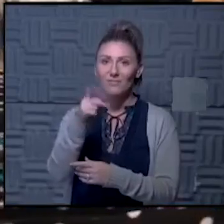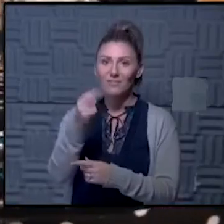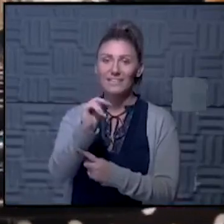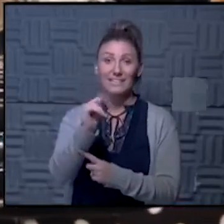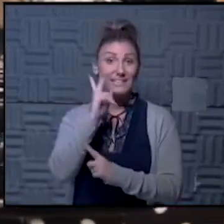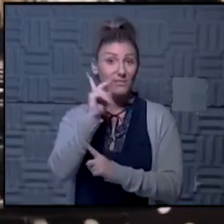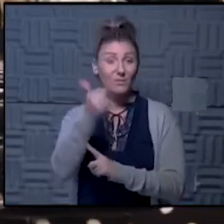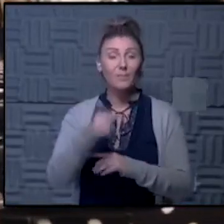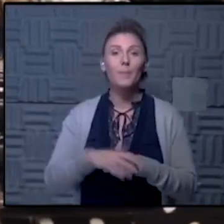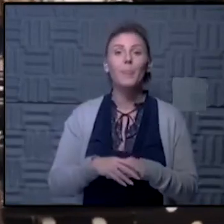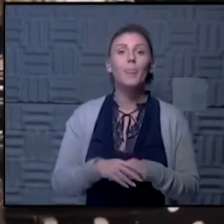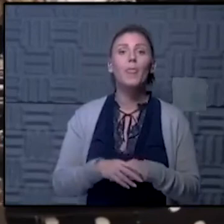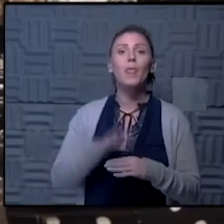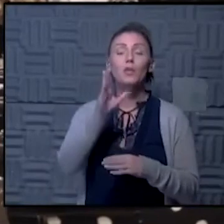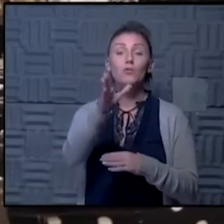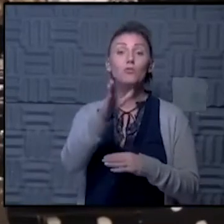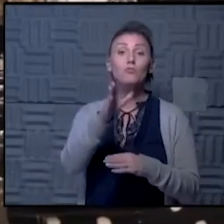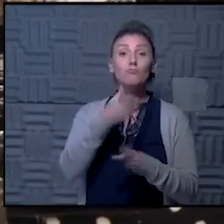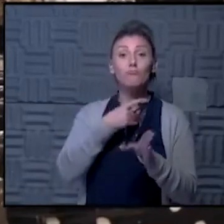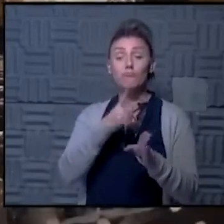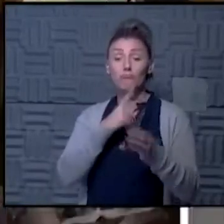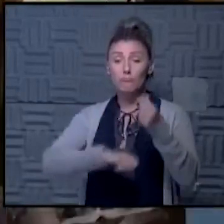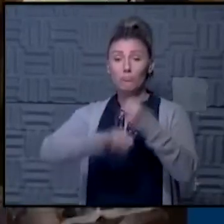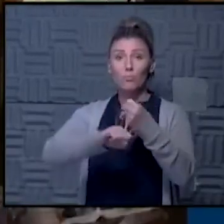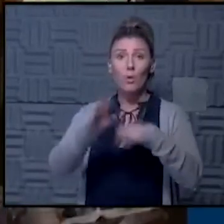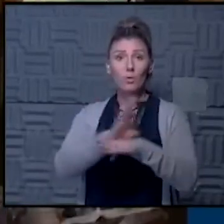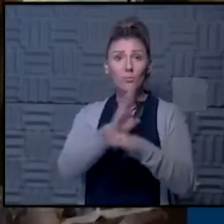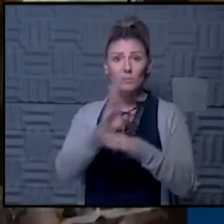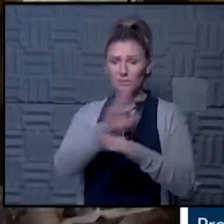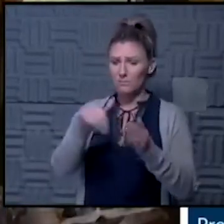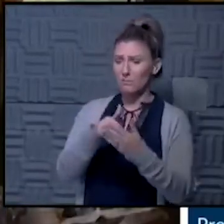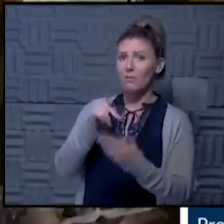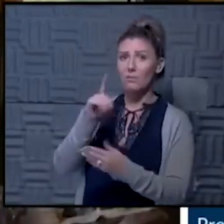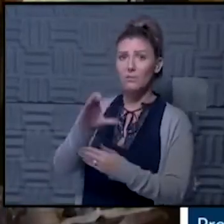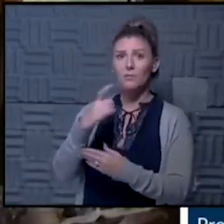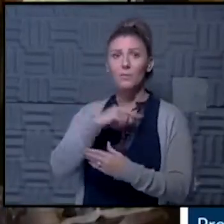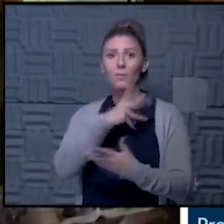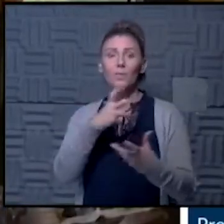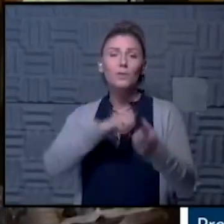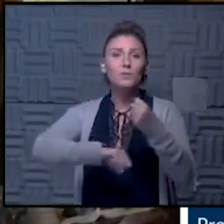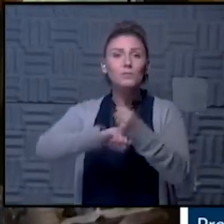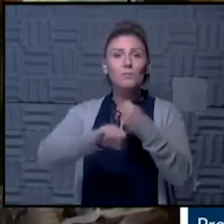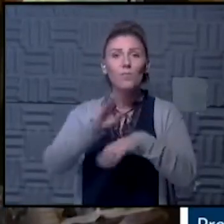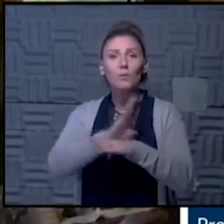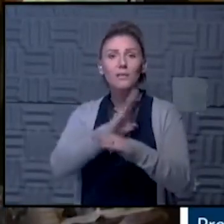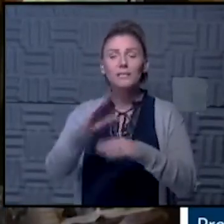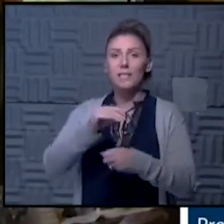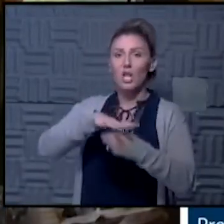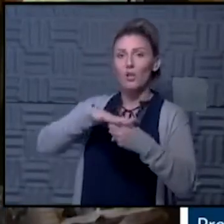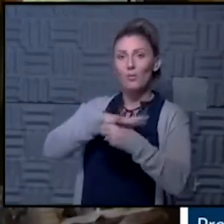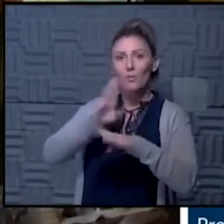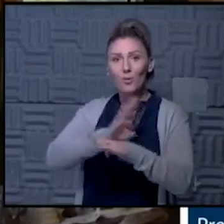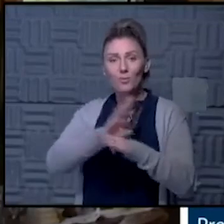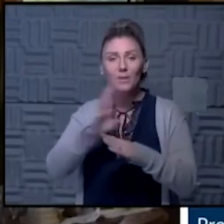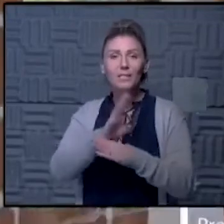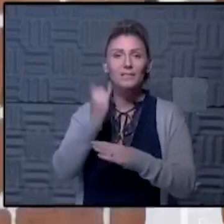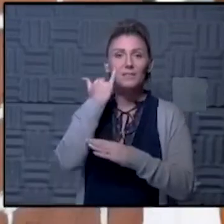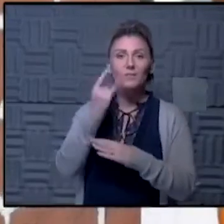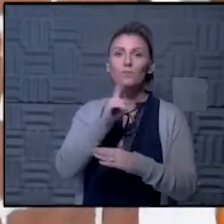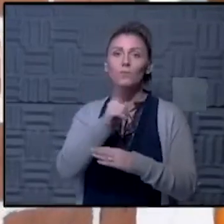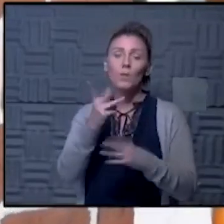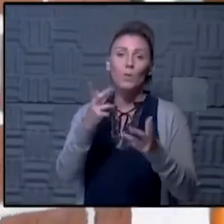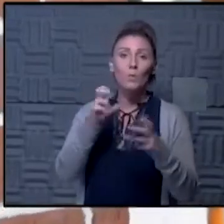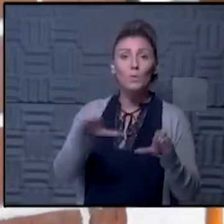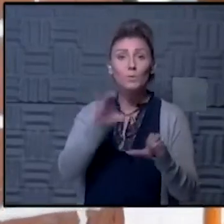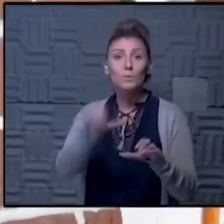Stay safe. If you're pro-business, and I think we all are in Kansas City, we want to support business. We want to support our local business. And if you really want to do that,